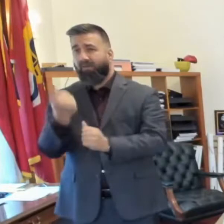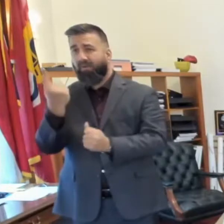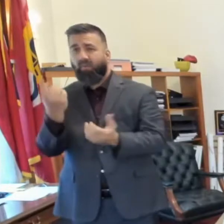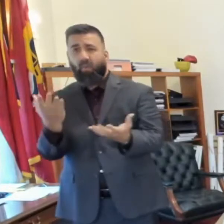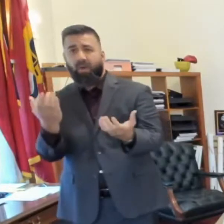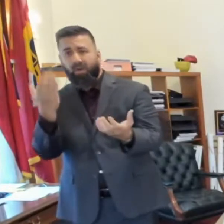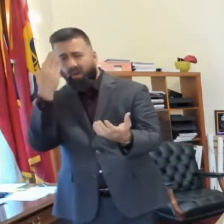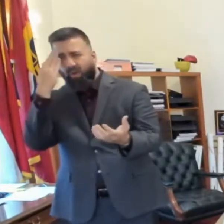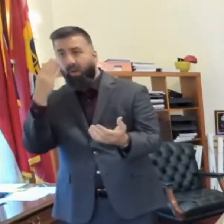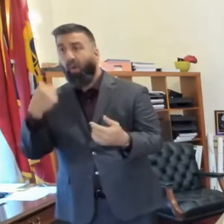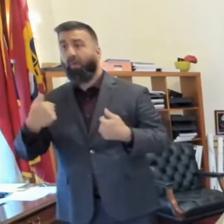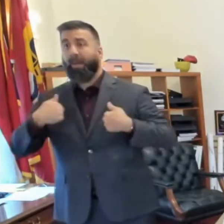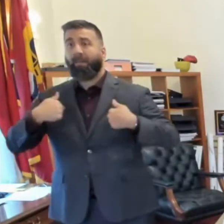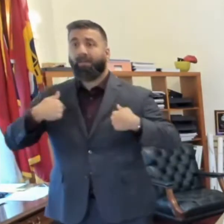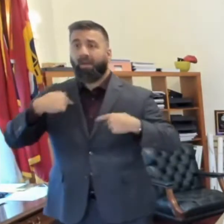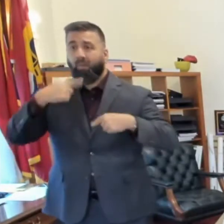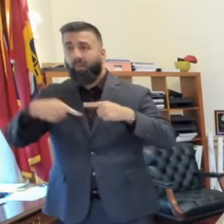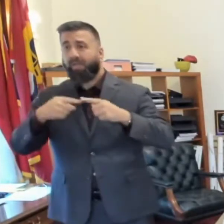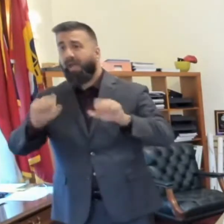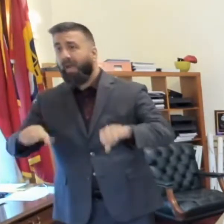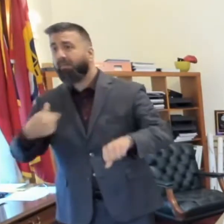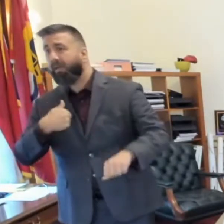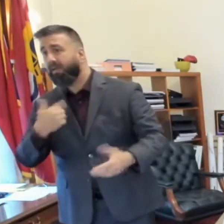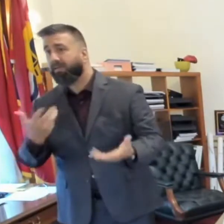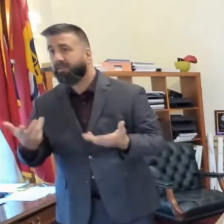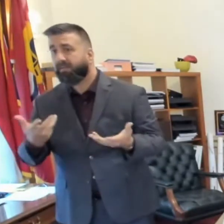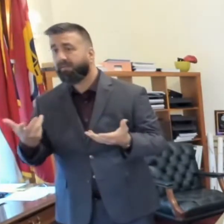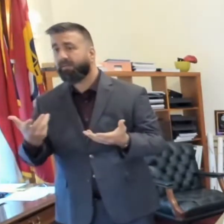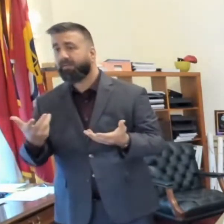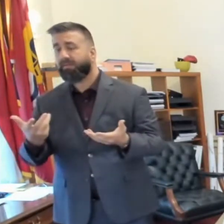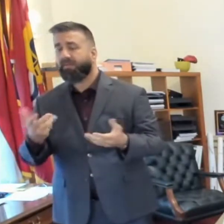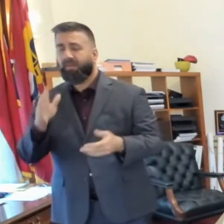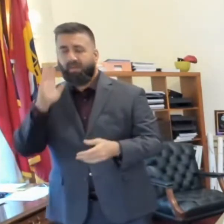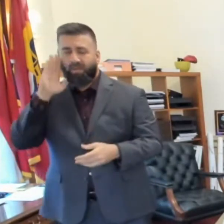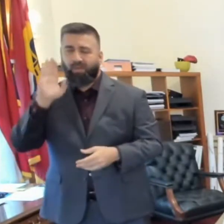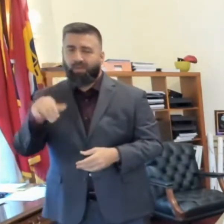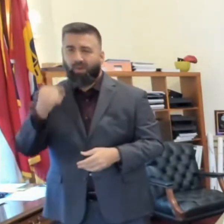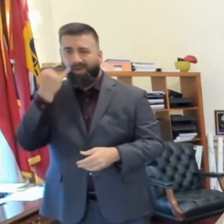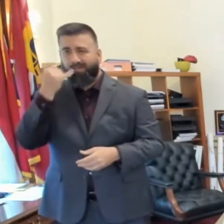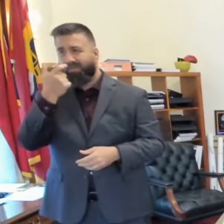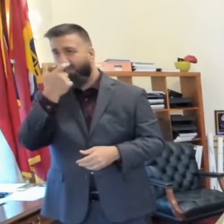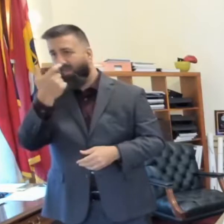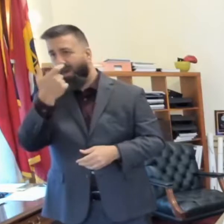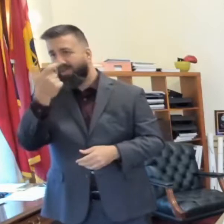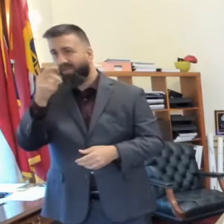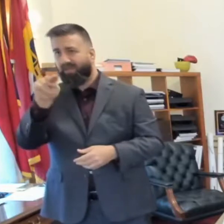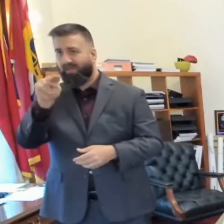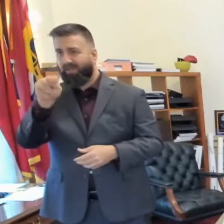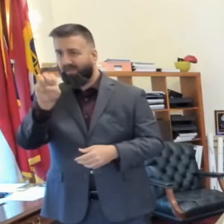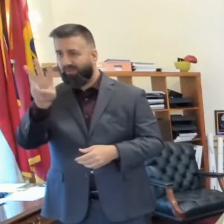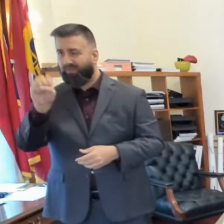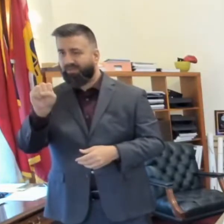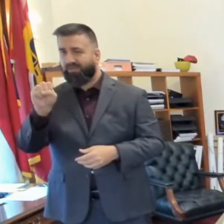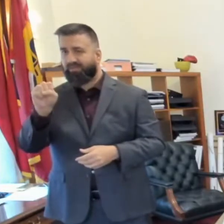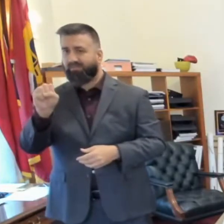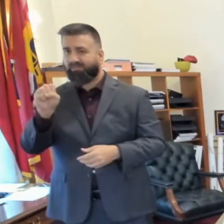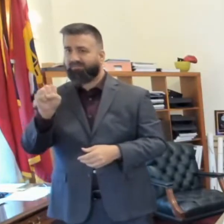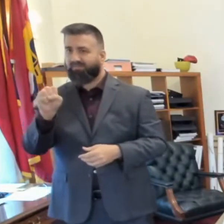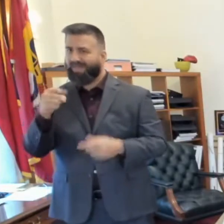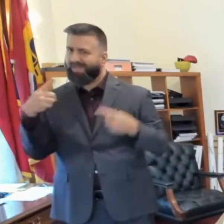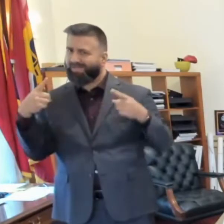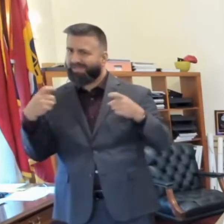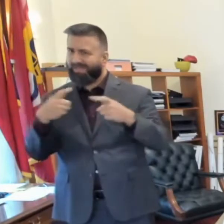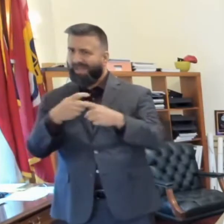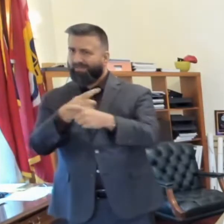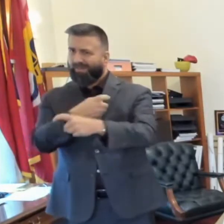know, wait, when can I get mine? When can I get mine? This is, as you know, if you've been watching the news, it's a pretty